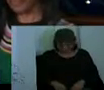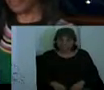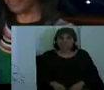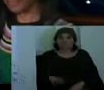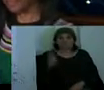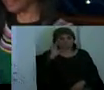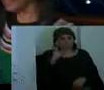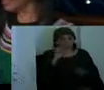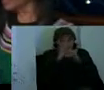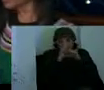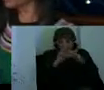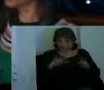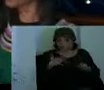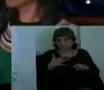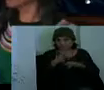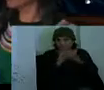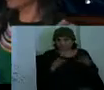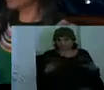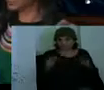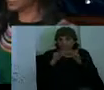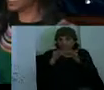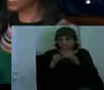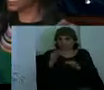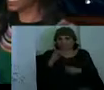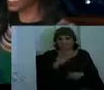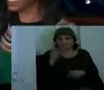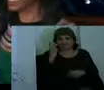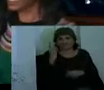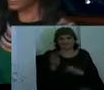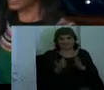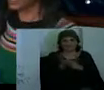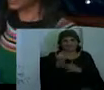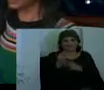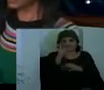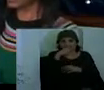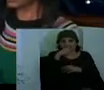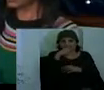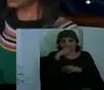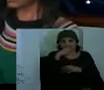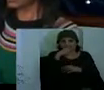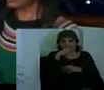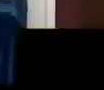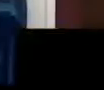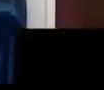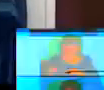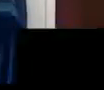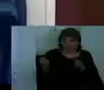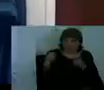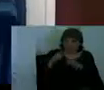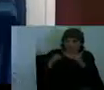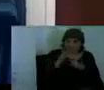us in worship. We're always glad to see new faces. You know, you don't just have to come when mom's preaching.